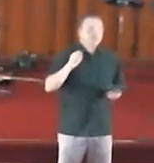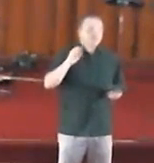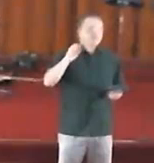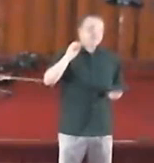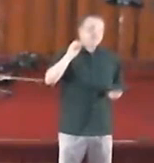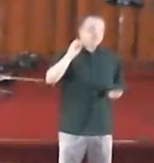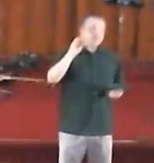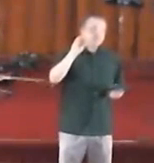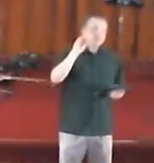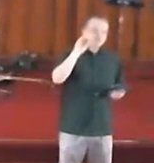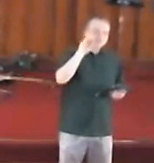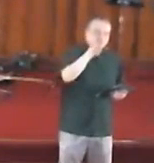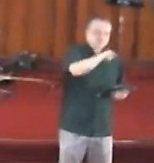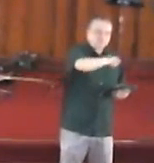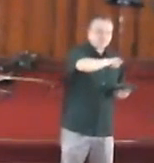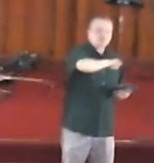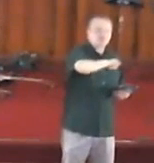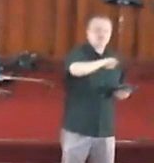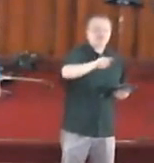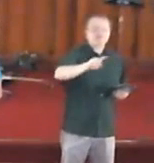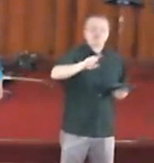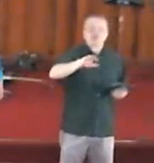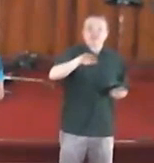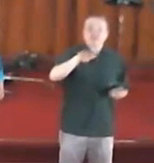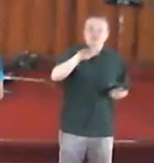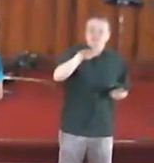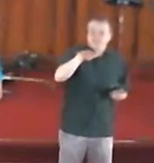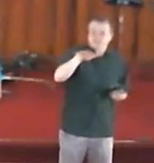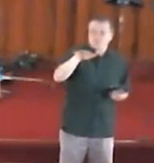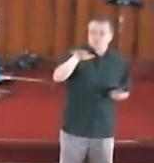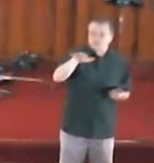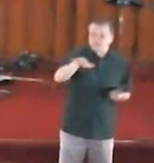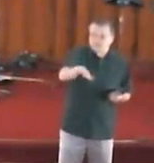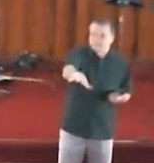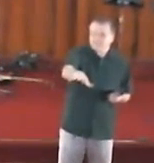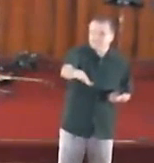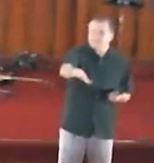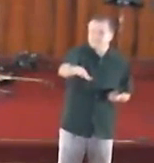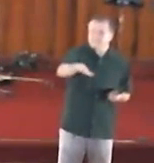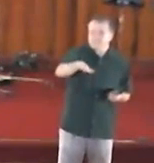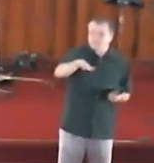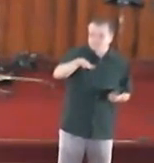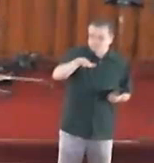cuando dice, pondré mi espíritu en ustedes para cambiar su corazón